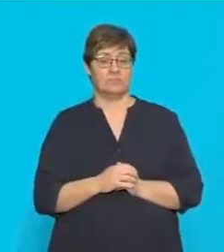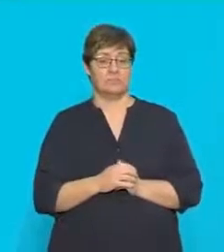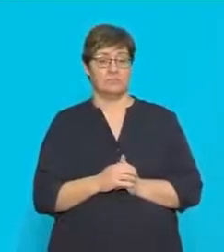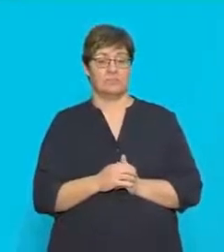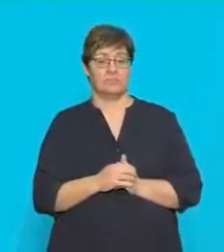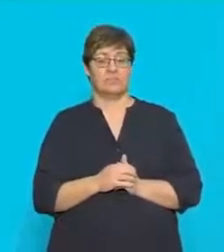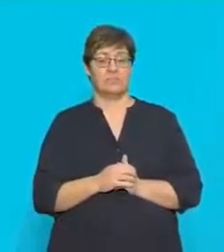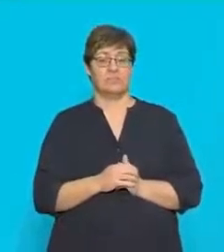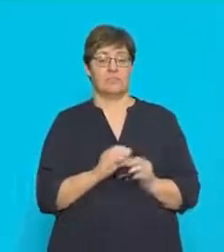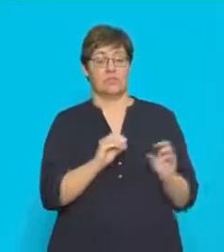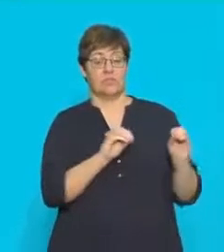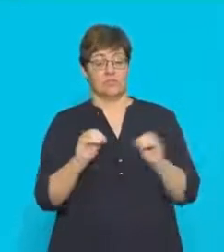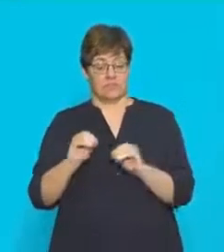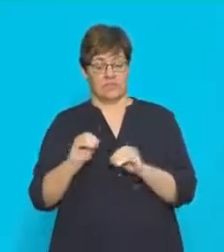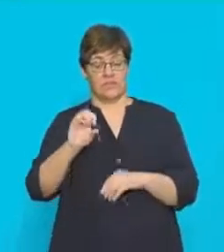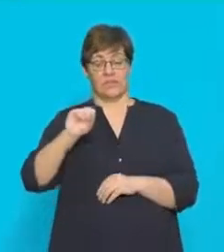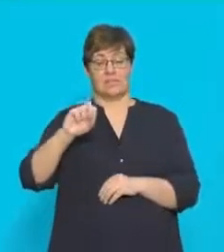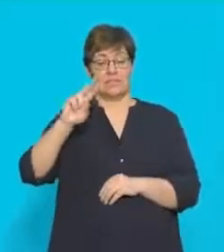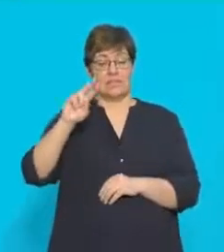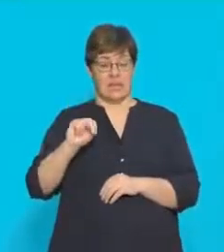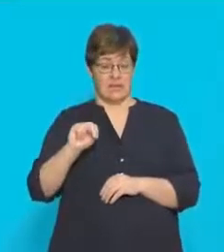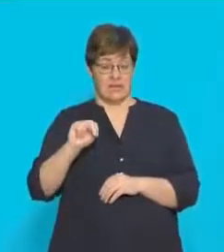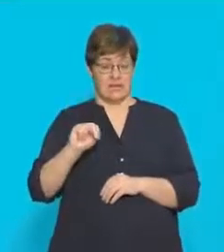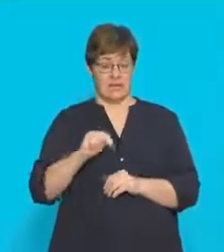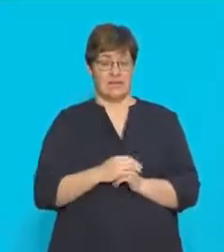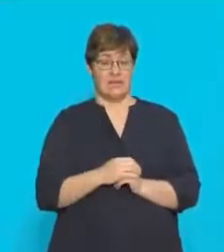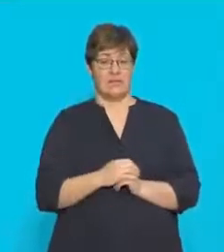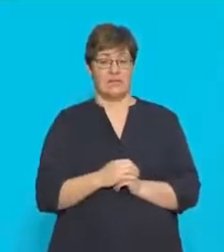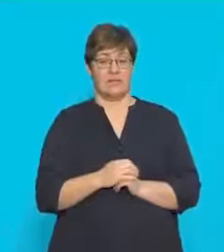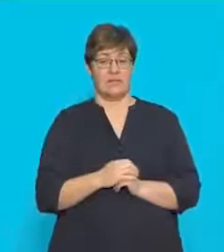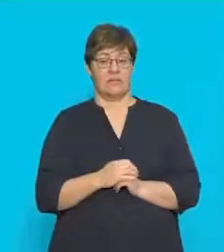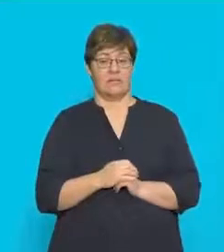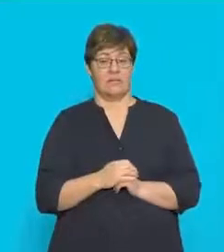Okay, so we're going to say shift sine,